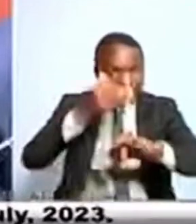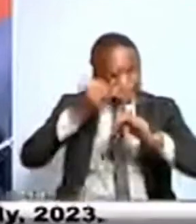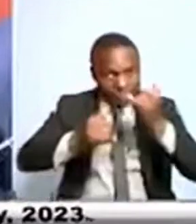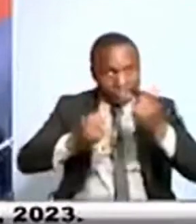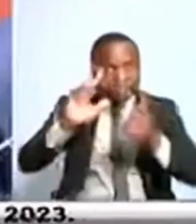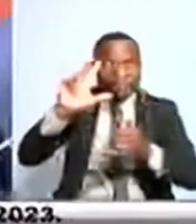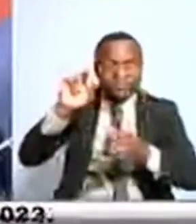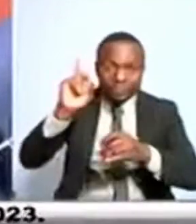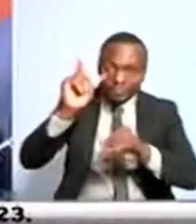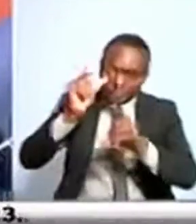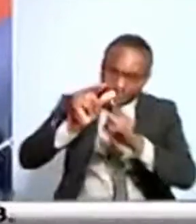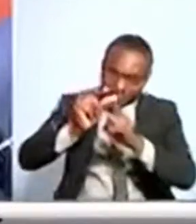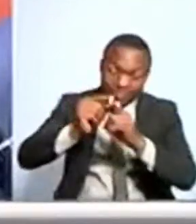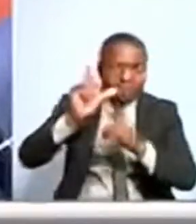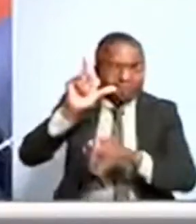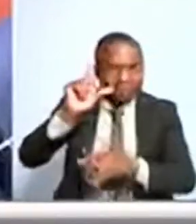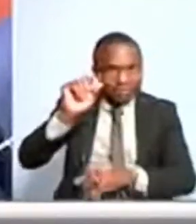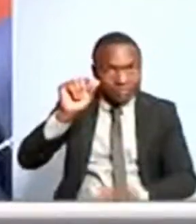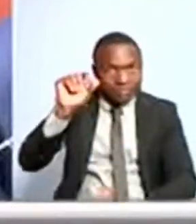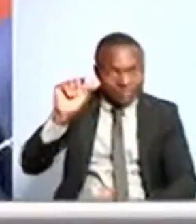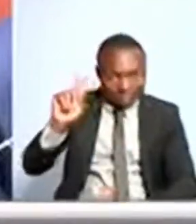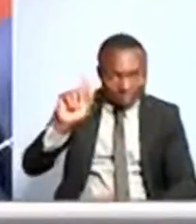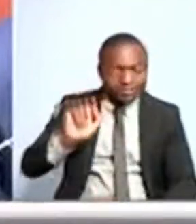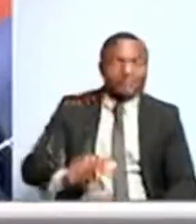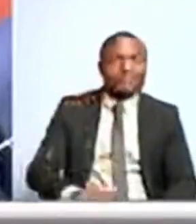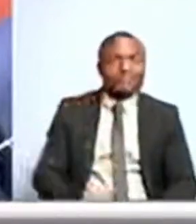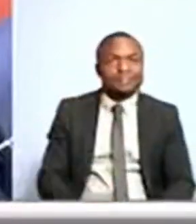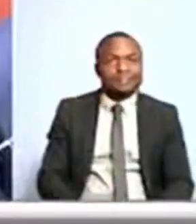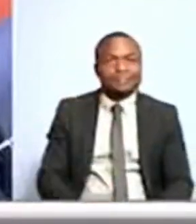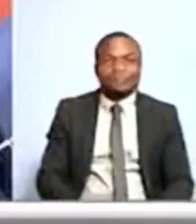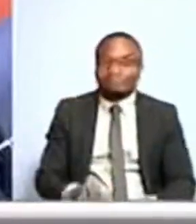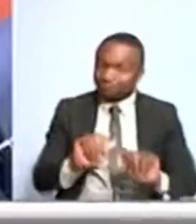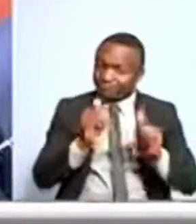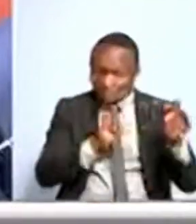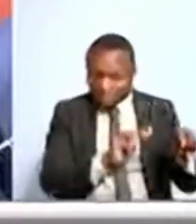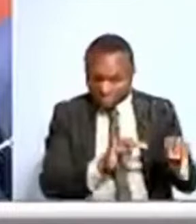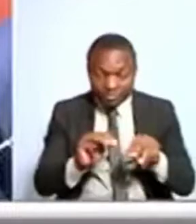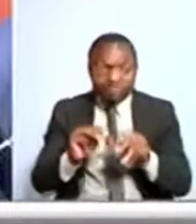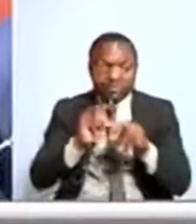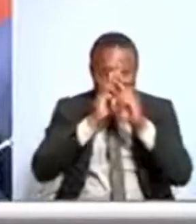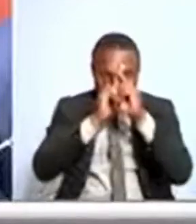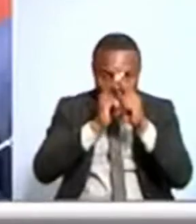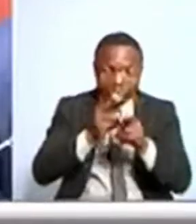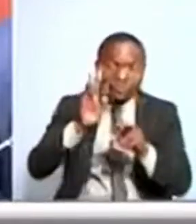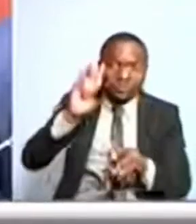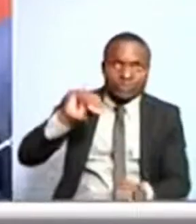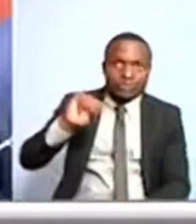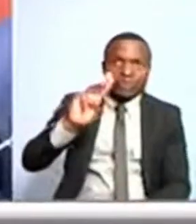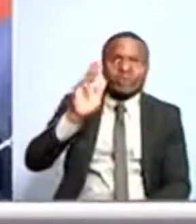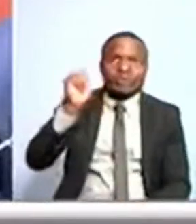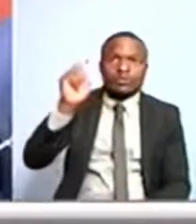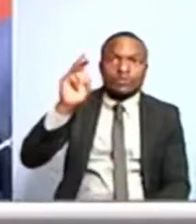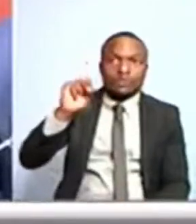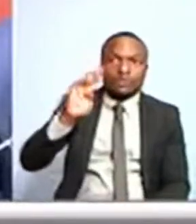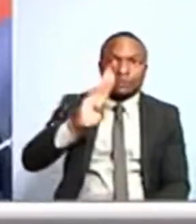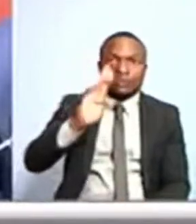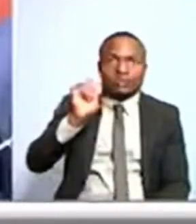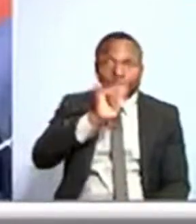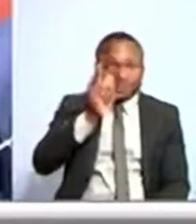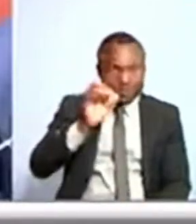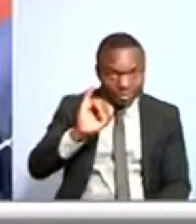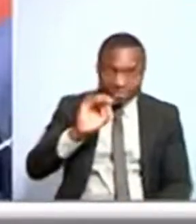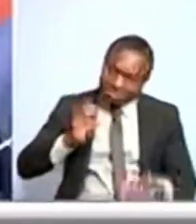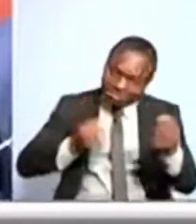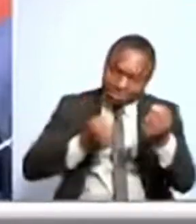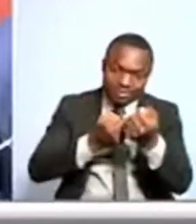December 2021, ably moved by Honorable Mwambazi from Bwanamkubwa and supported